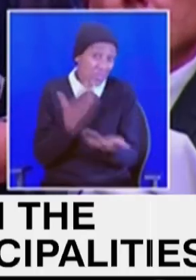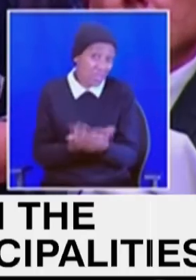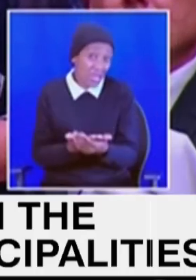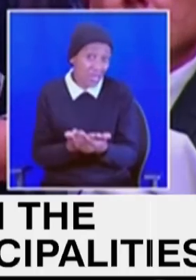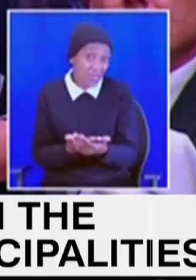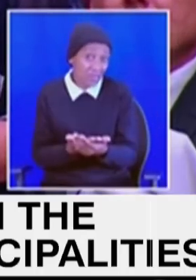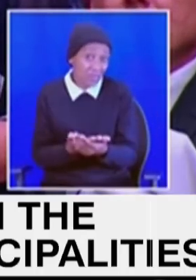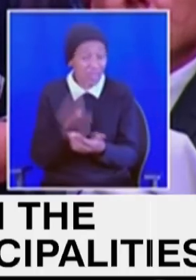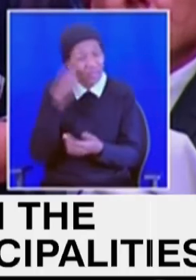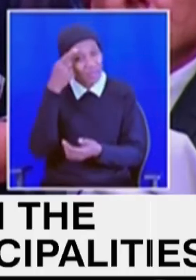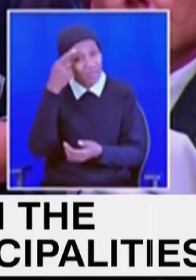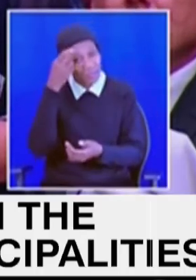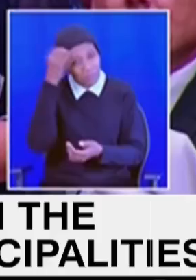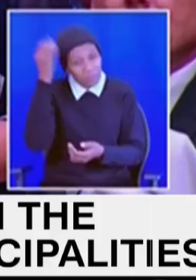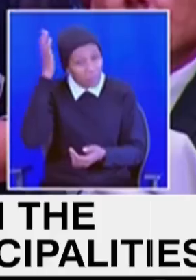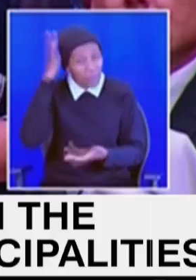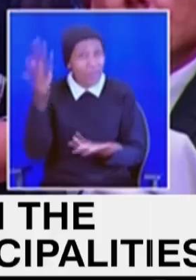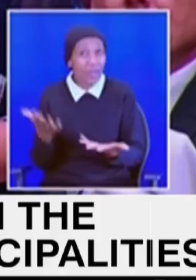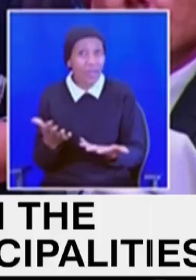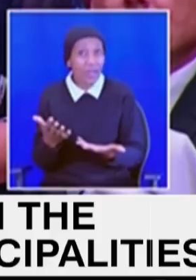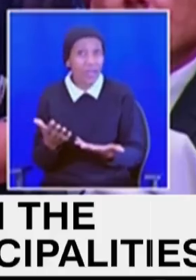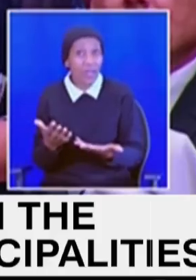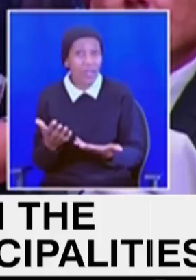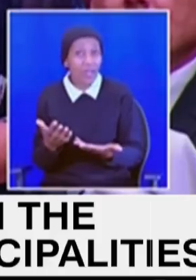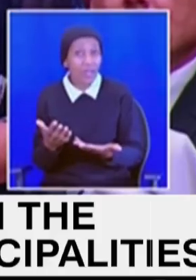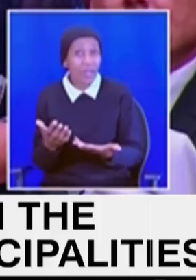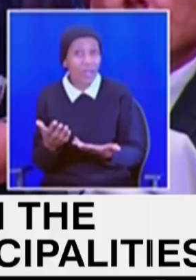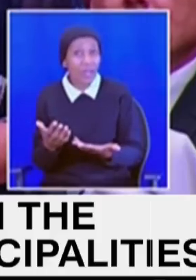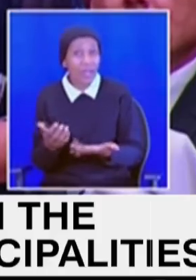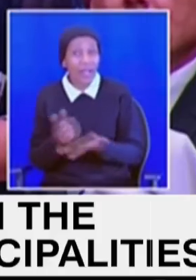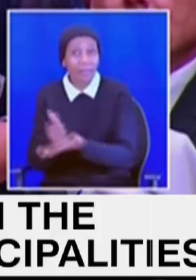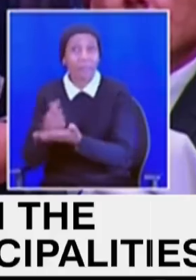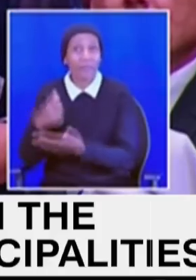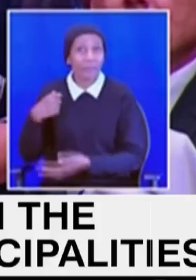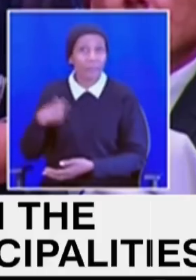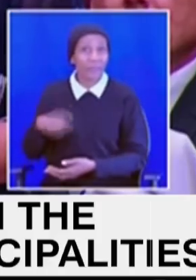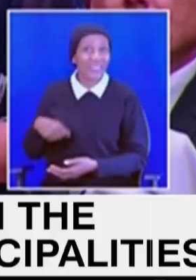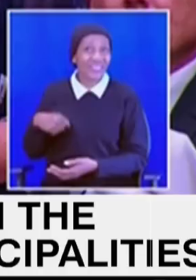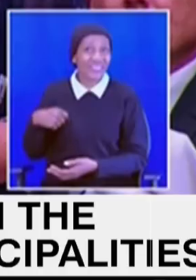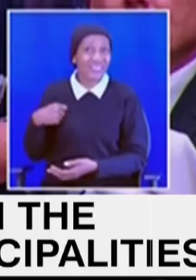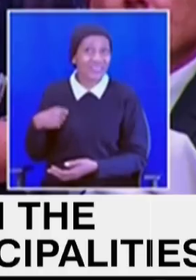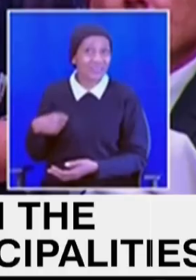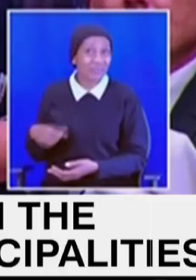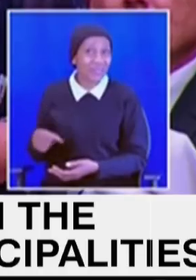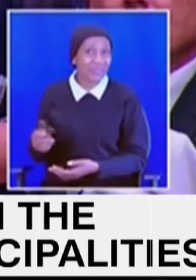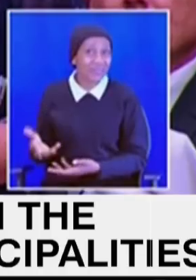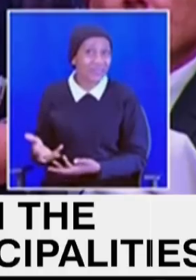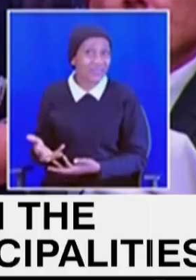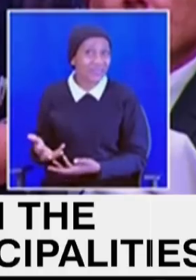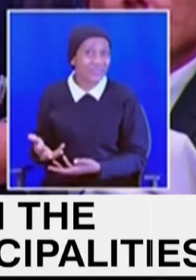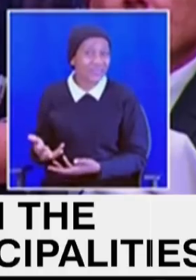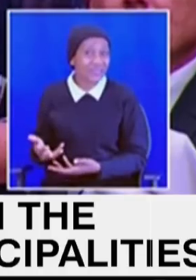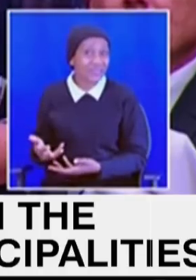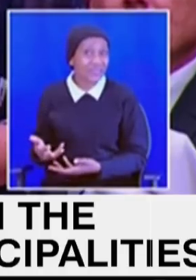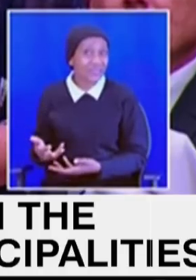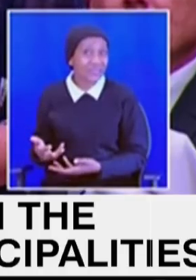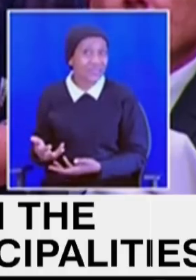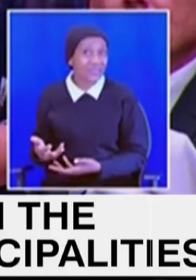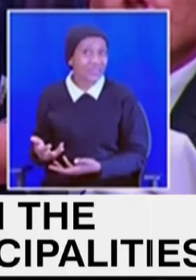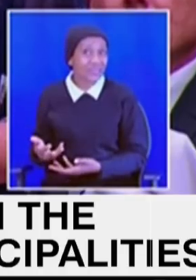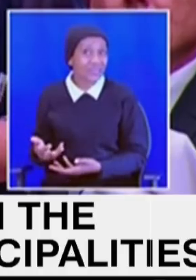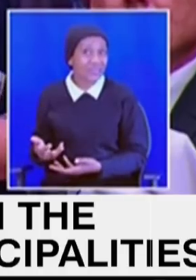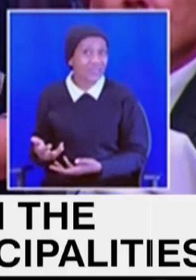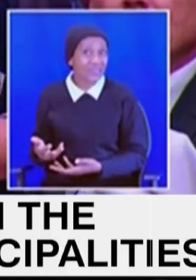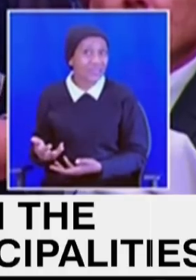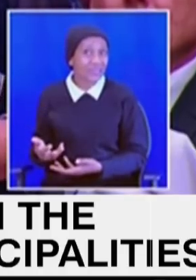exempting financially distressed municipalities from the recently enacted Employment